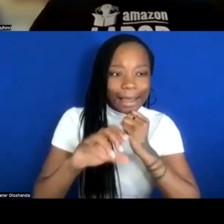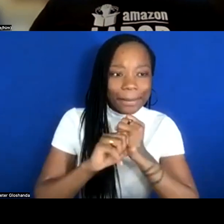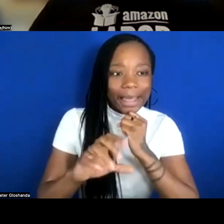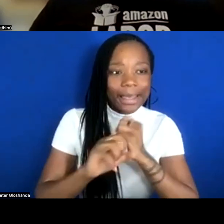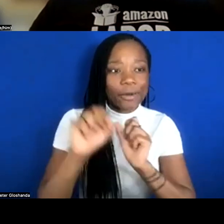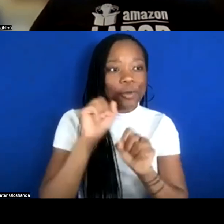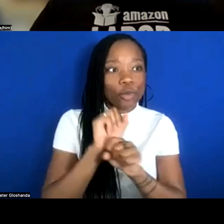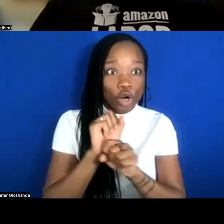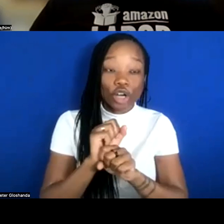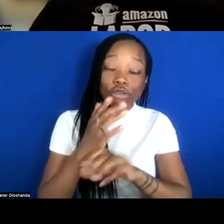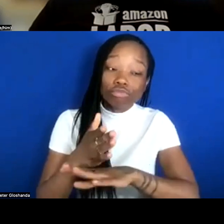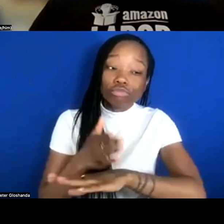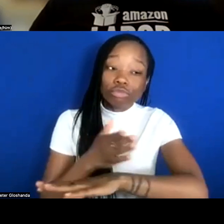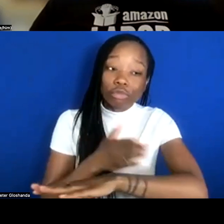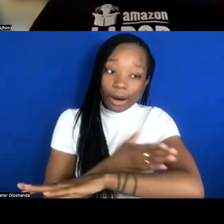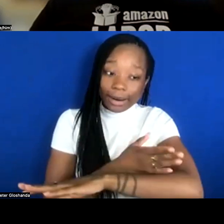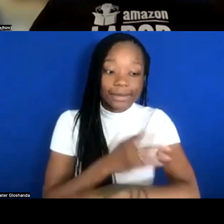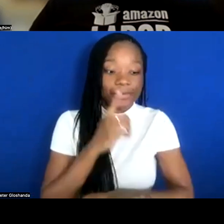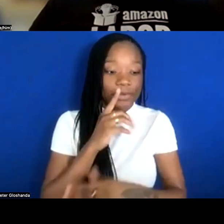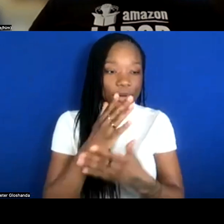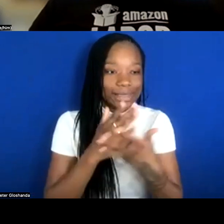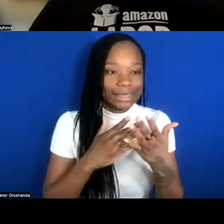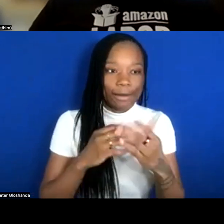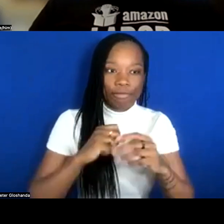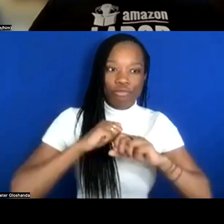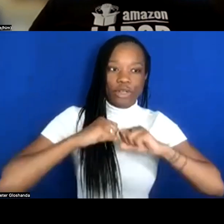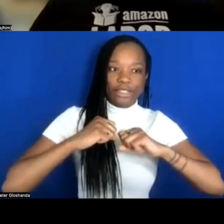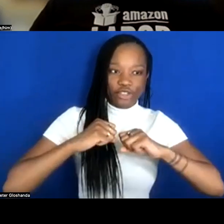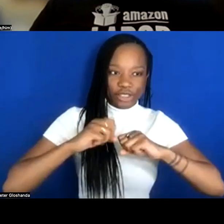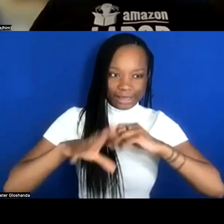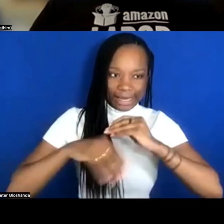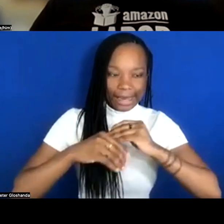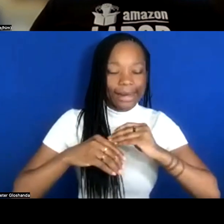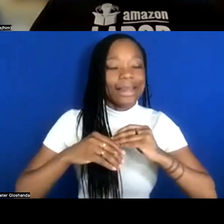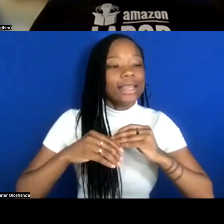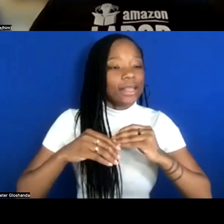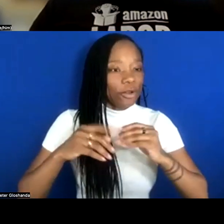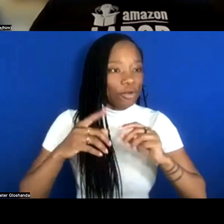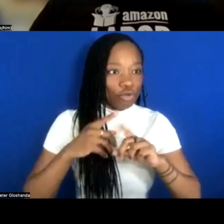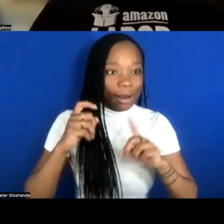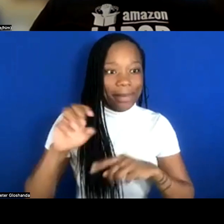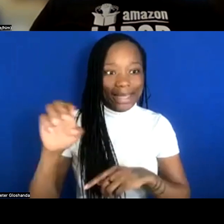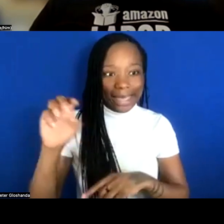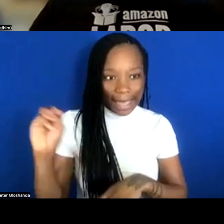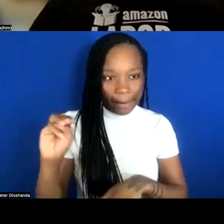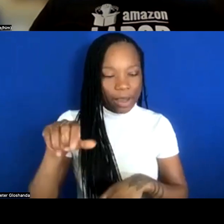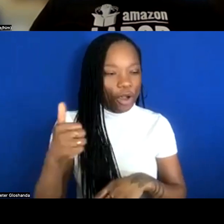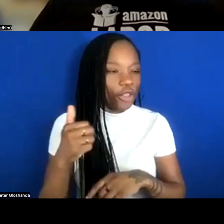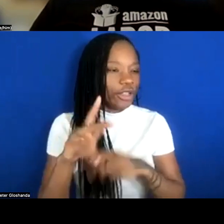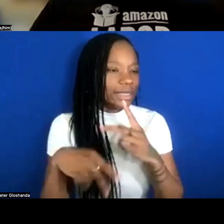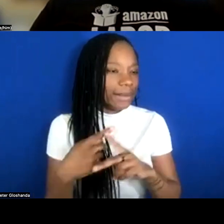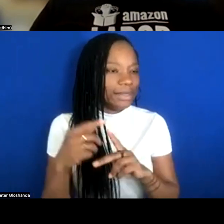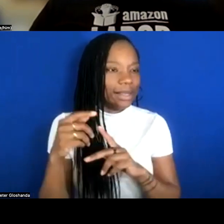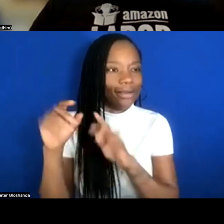some progress in giving some protections, right? From the harms of EM and other forms of state